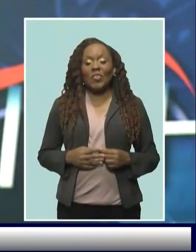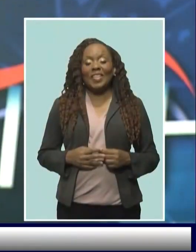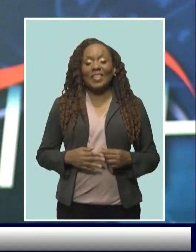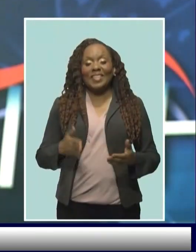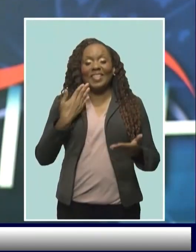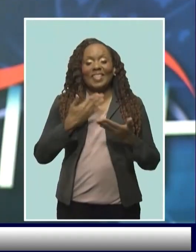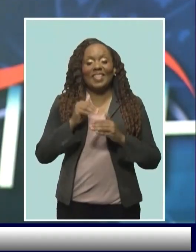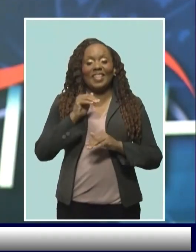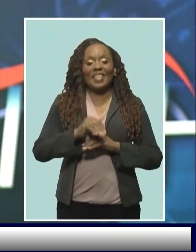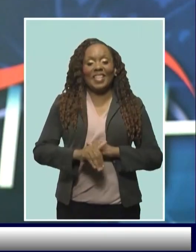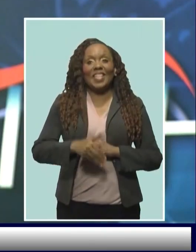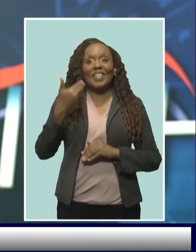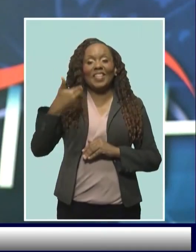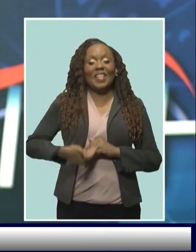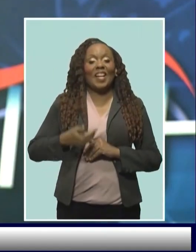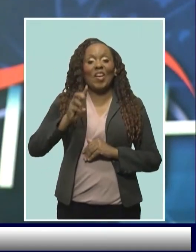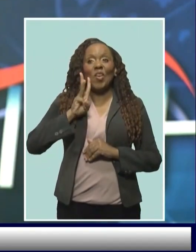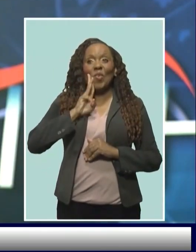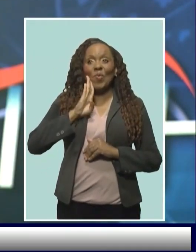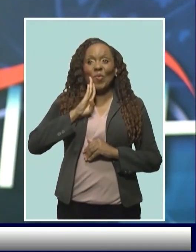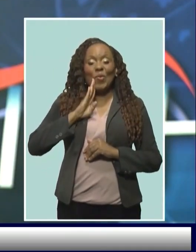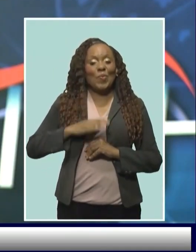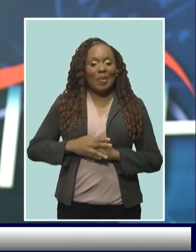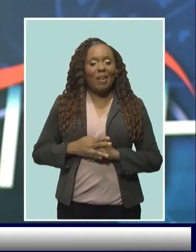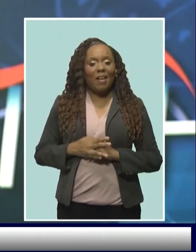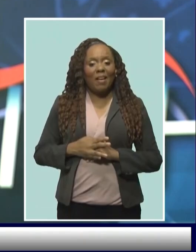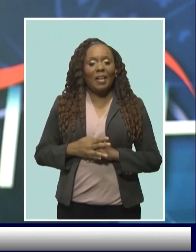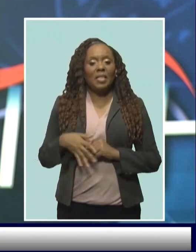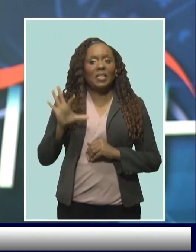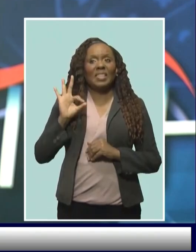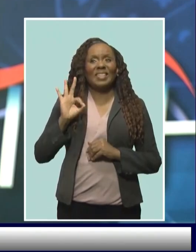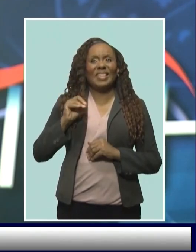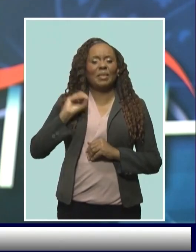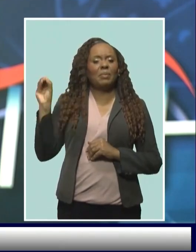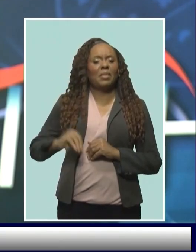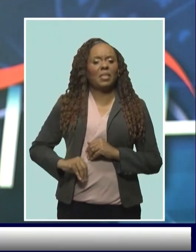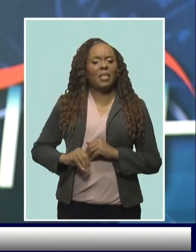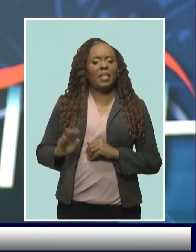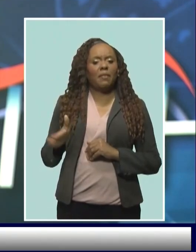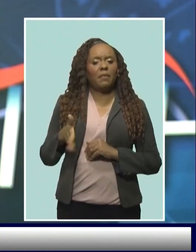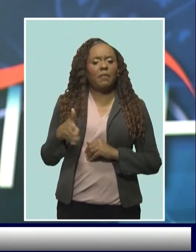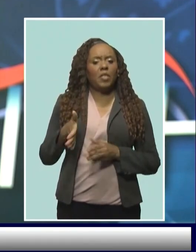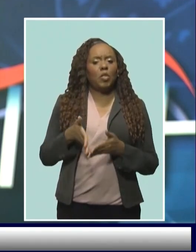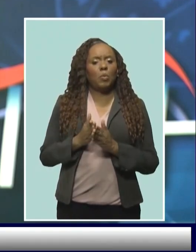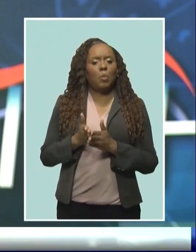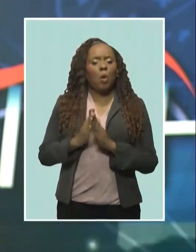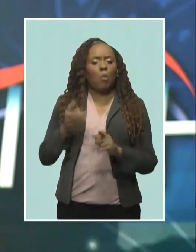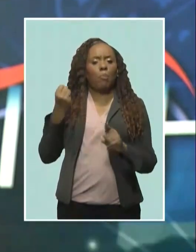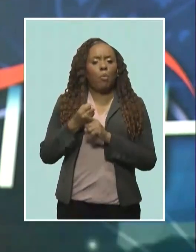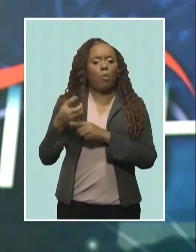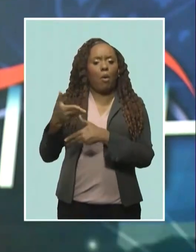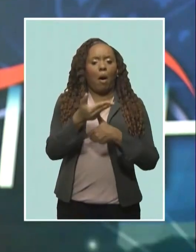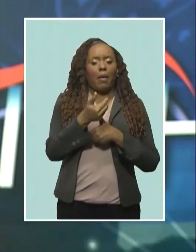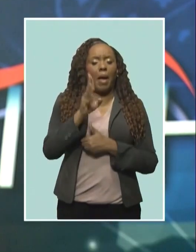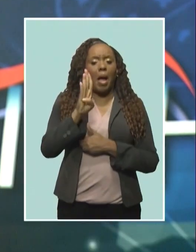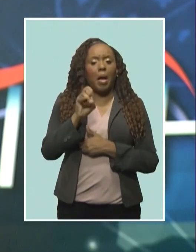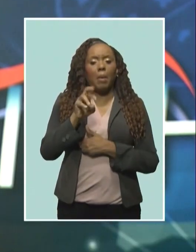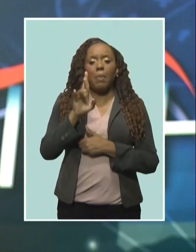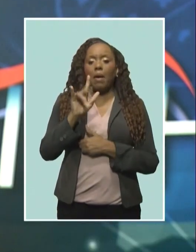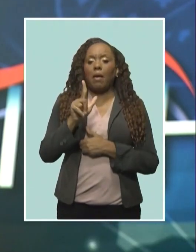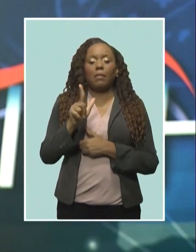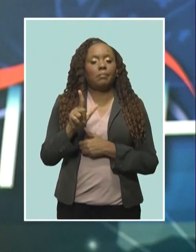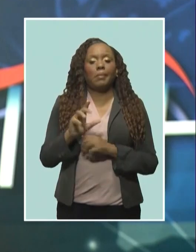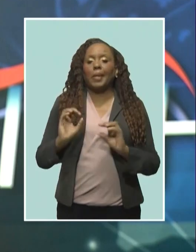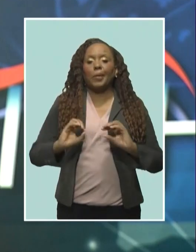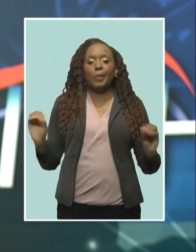Good evening. With the details to the CBC NewsNight, I'm Wendy Burke. 90% of the fishing boats affected by Hurricane Beryl are